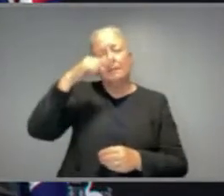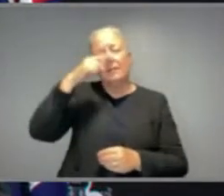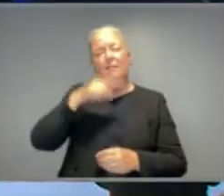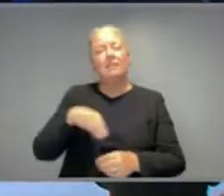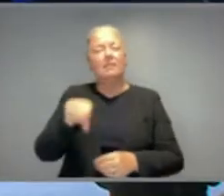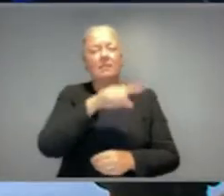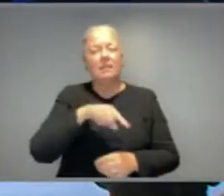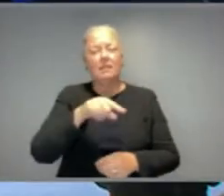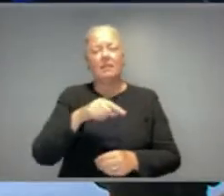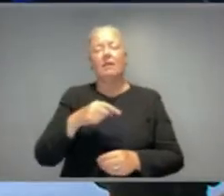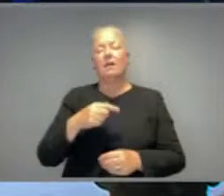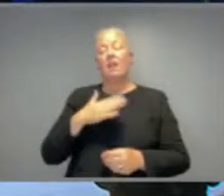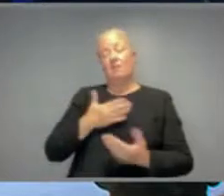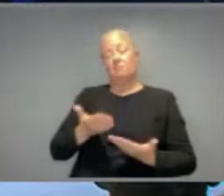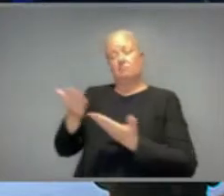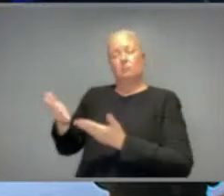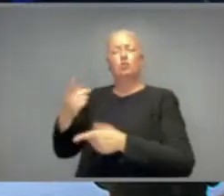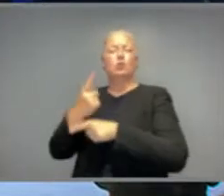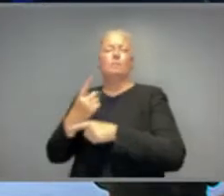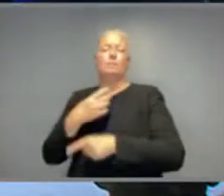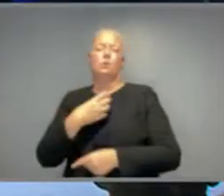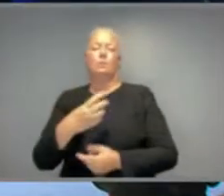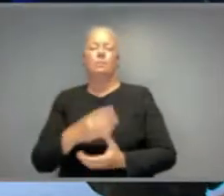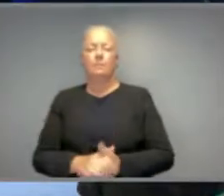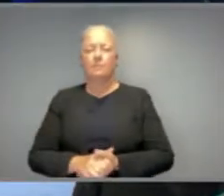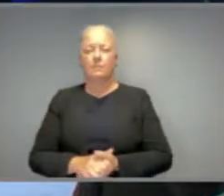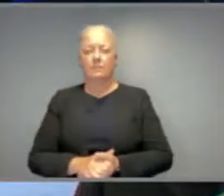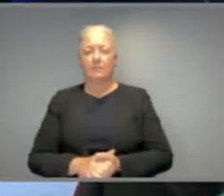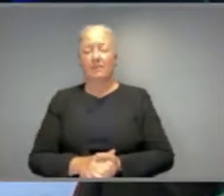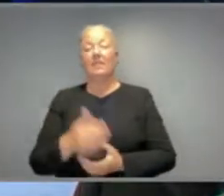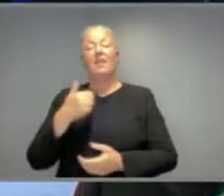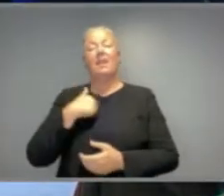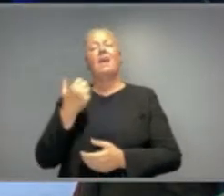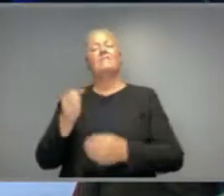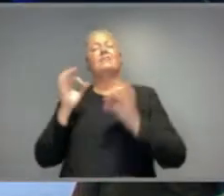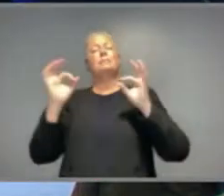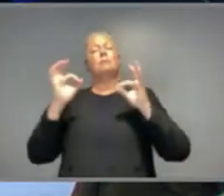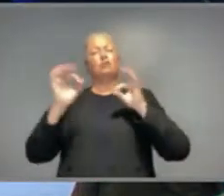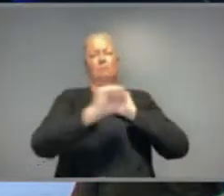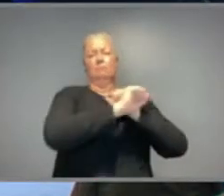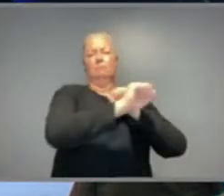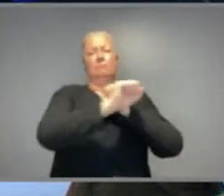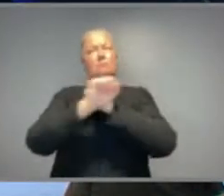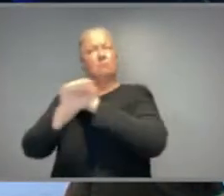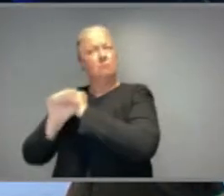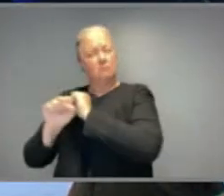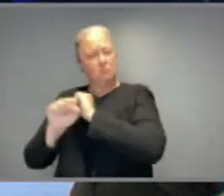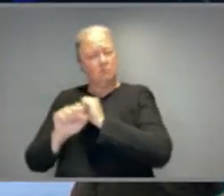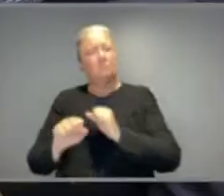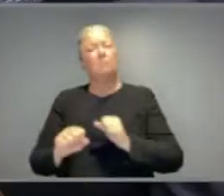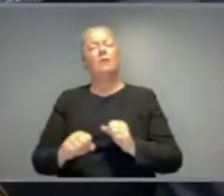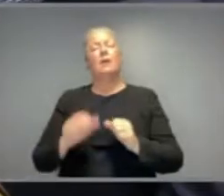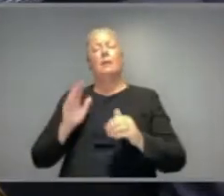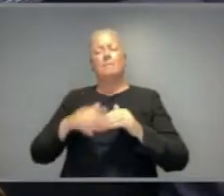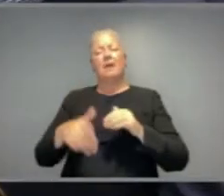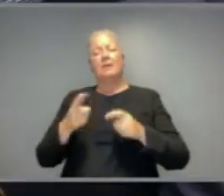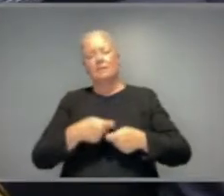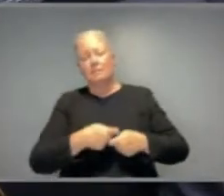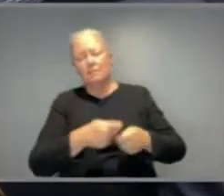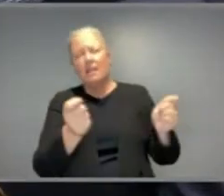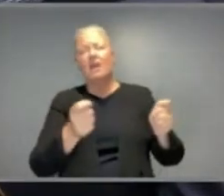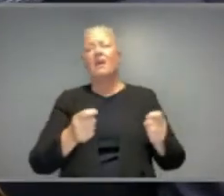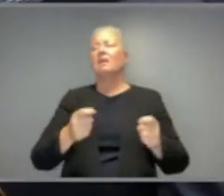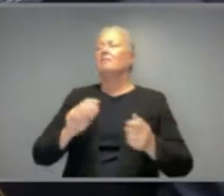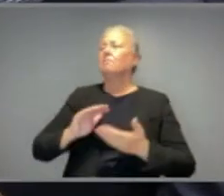General Frewen to comment on that. Yeah, so look, I've developed a campaign plan which is really about managing supply with distribution nodes and